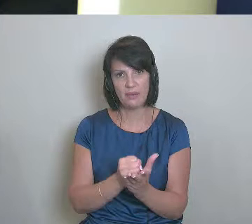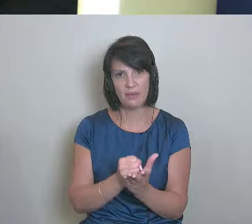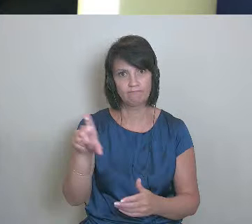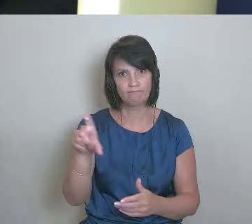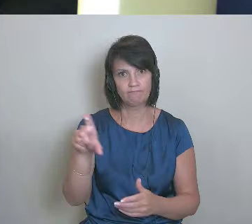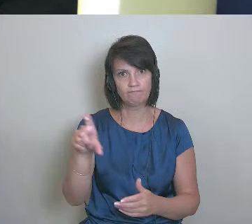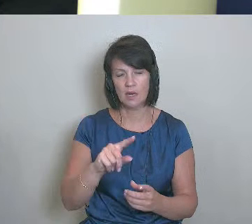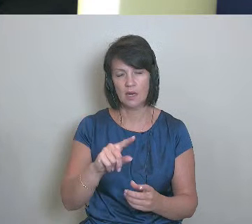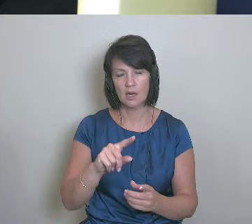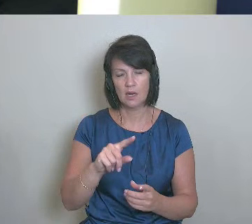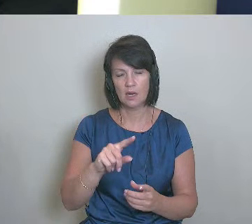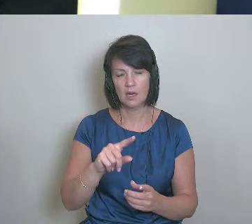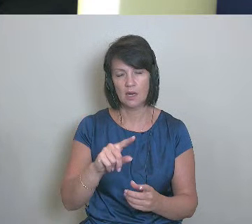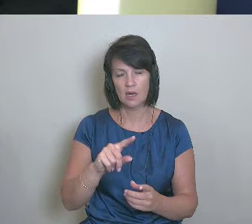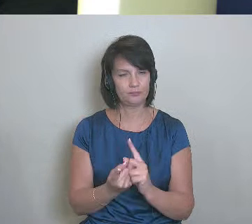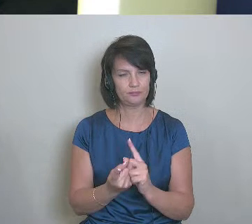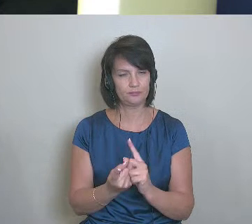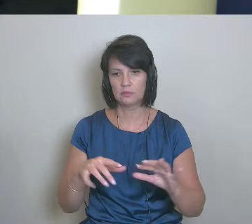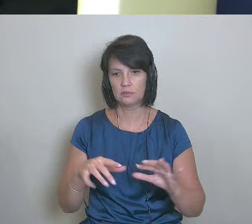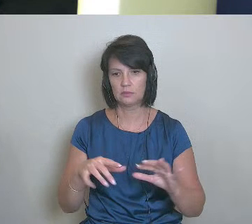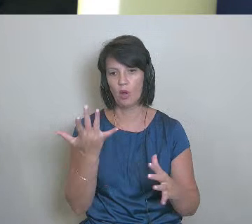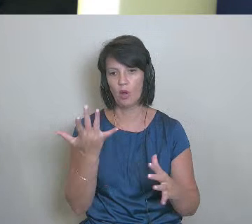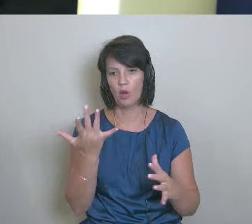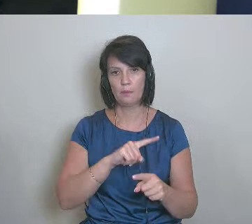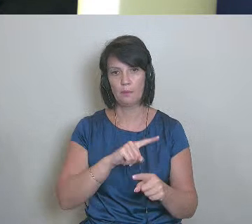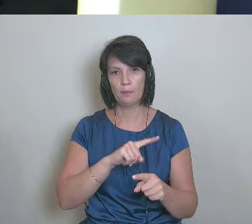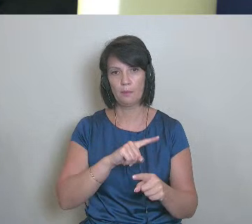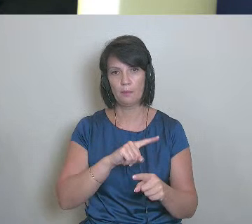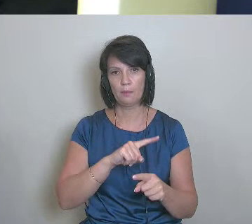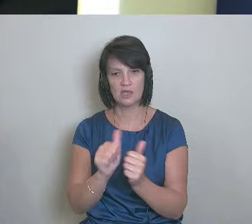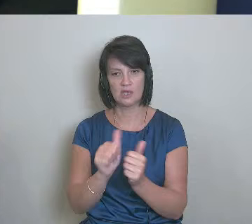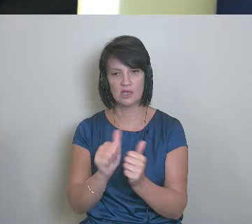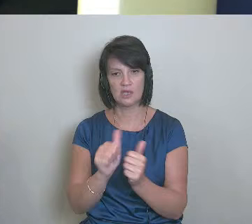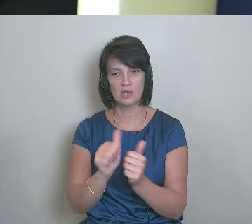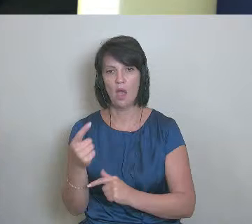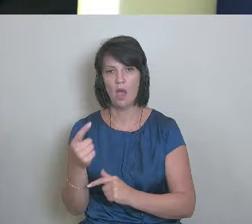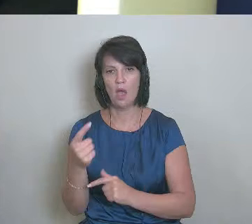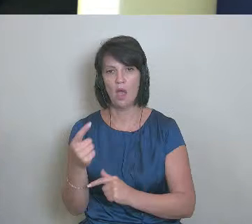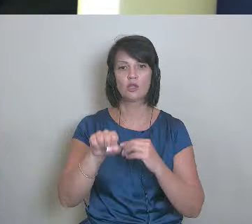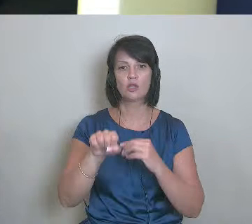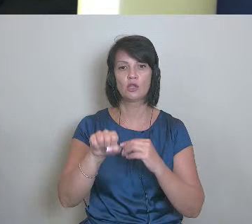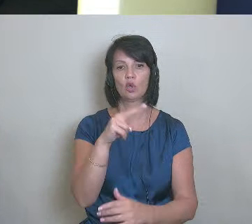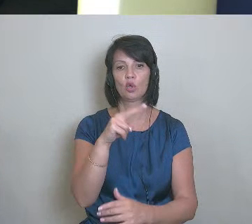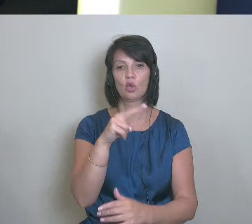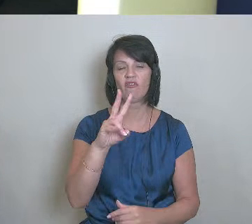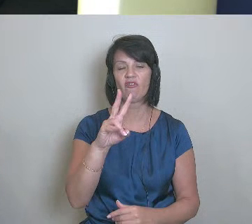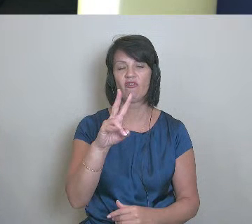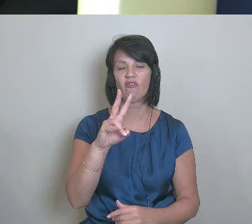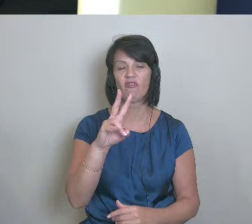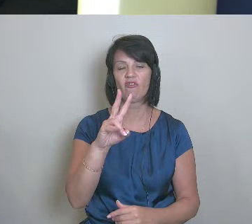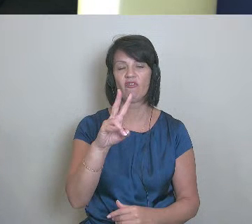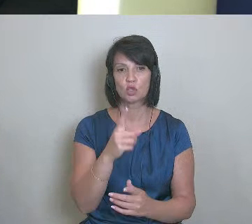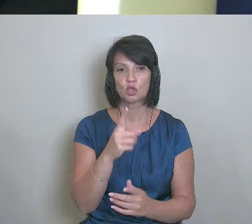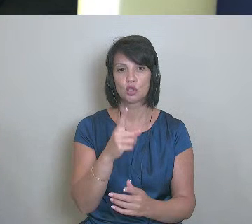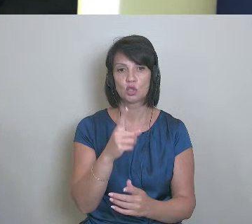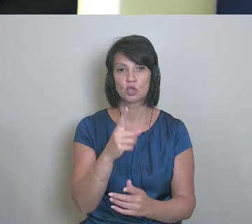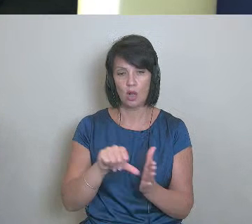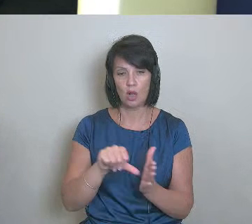for political parties, they need to have reserves, because in case of emergency they have to be prepared to replace